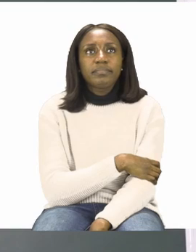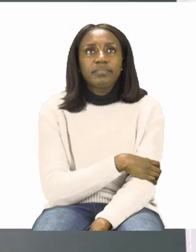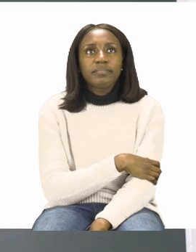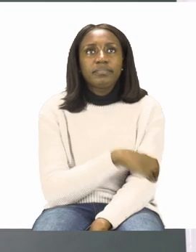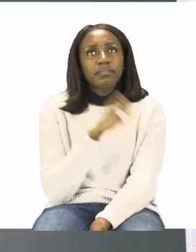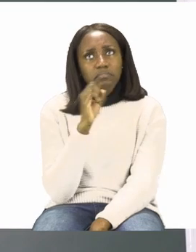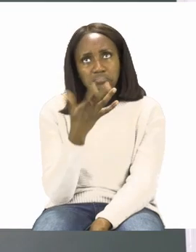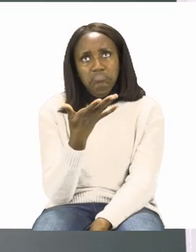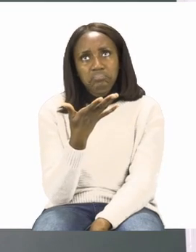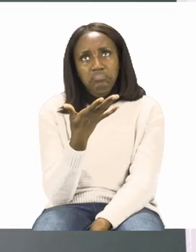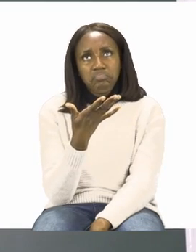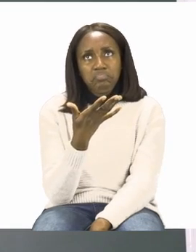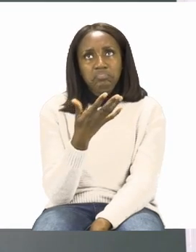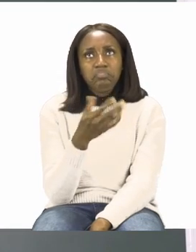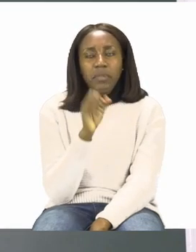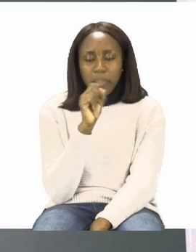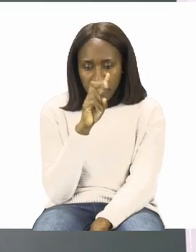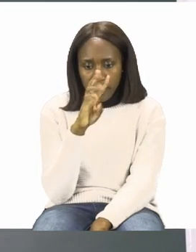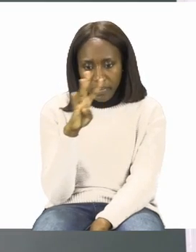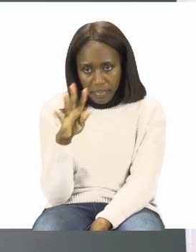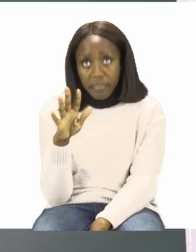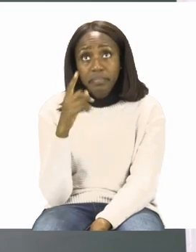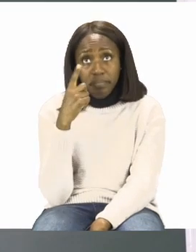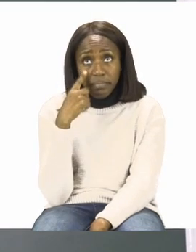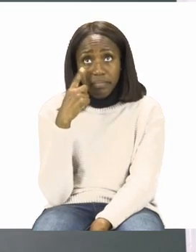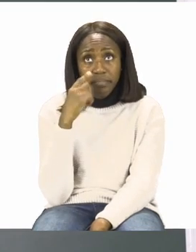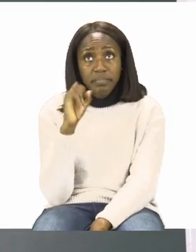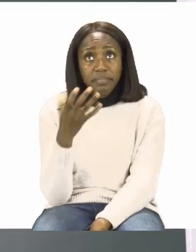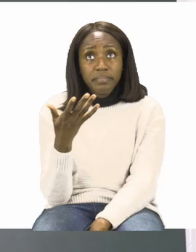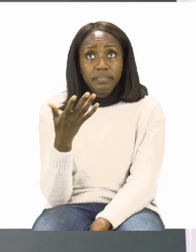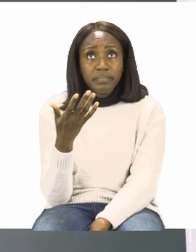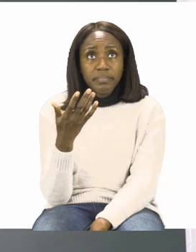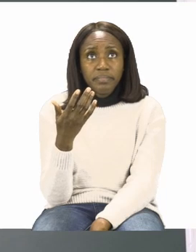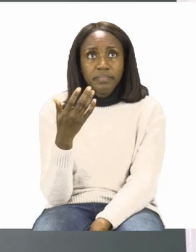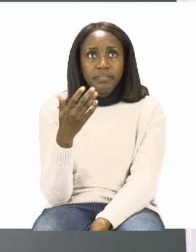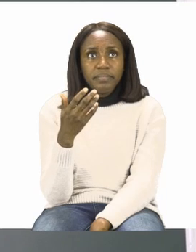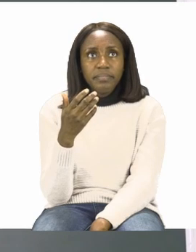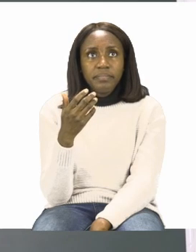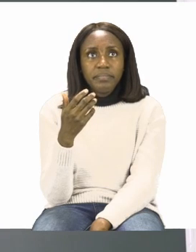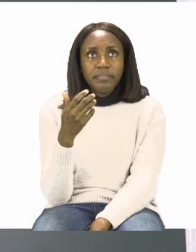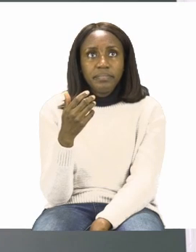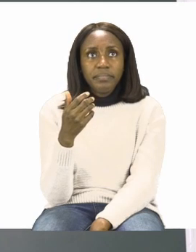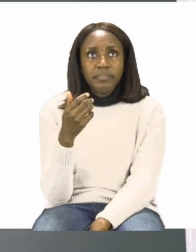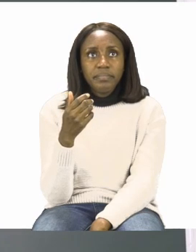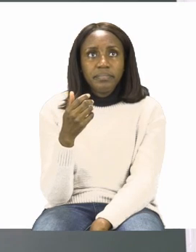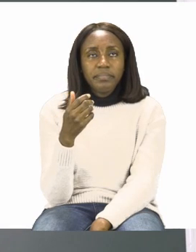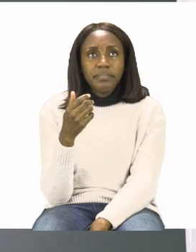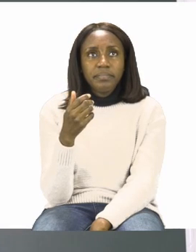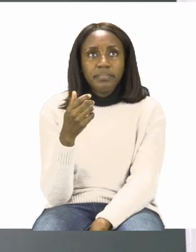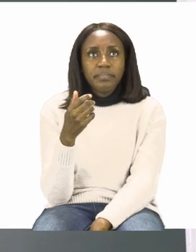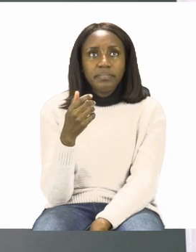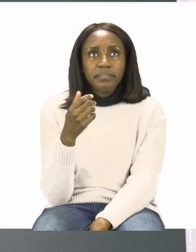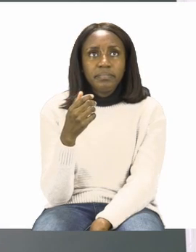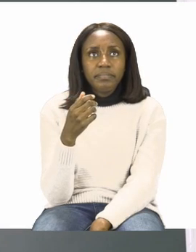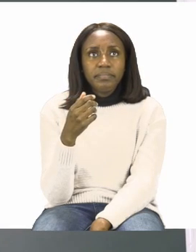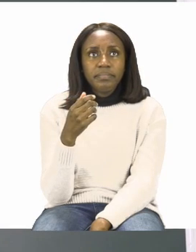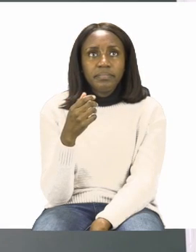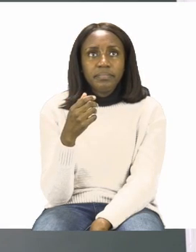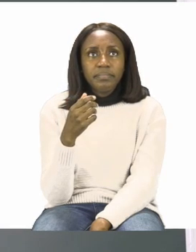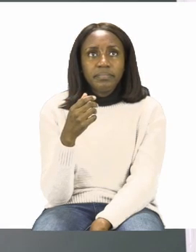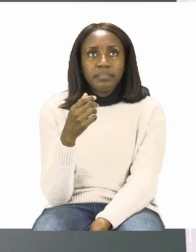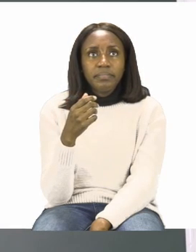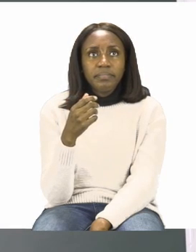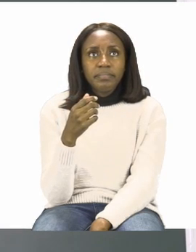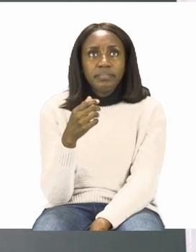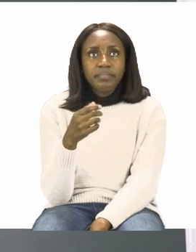see how many puzzle pieces do we have. Are you ready for some counting? Let's